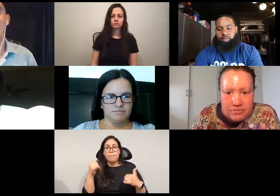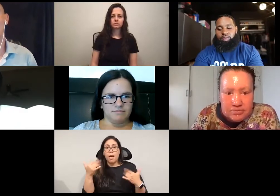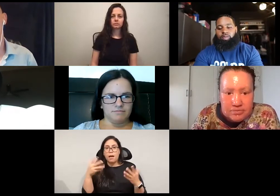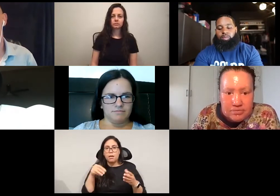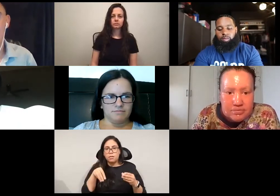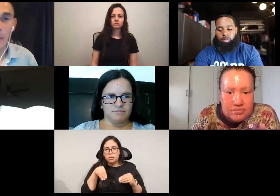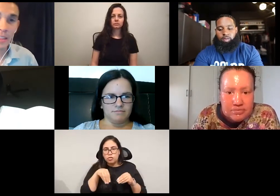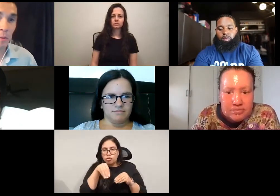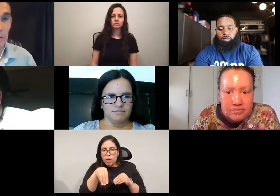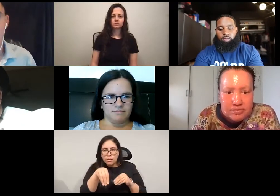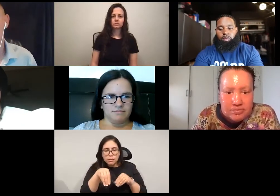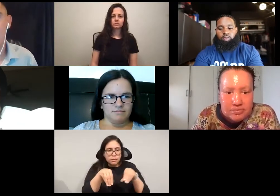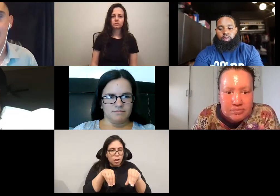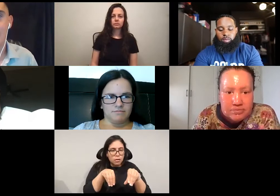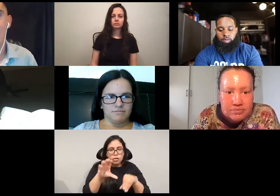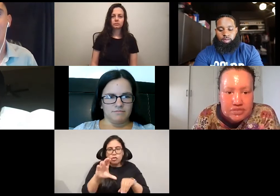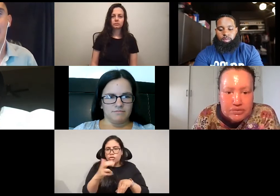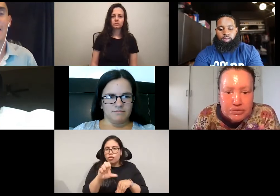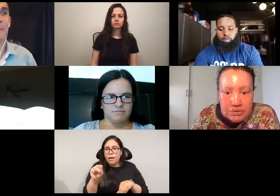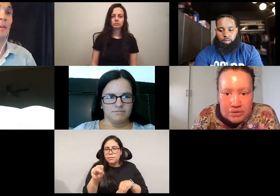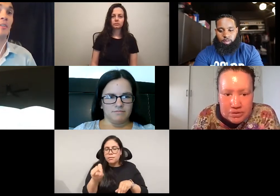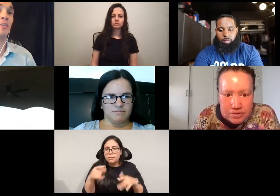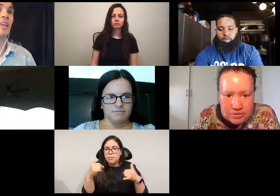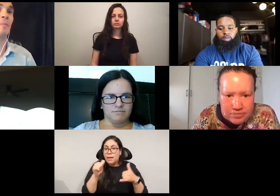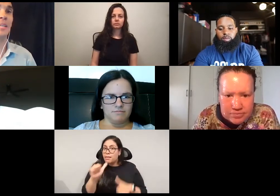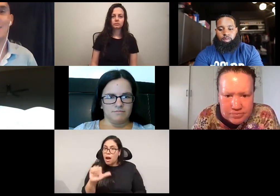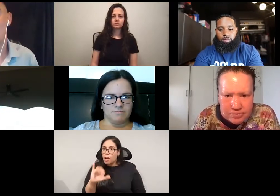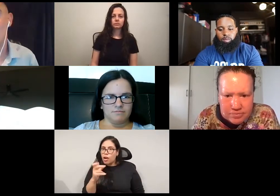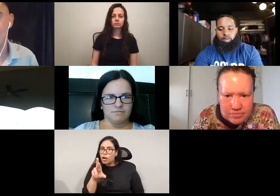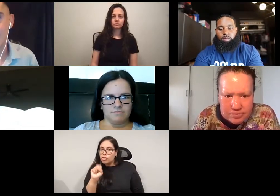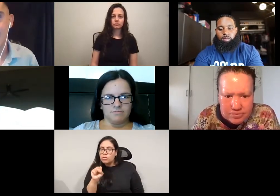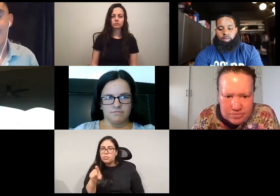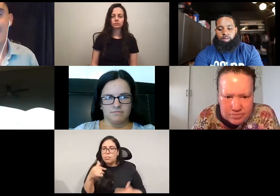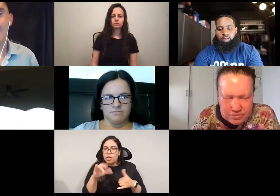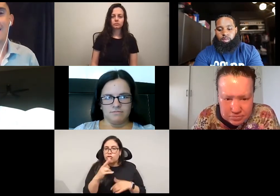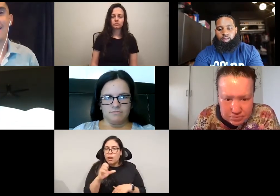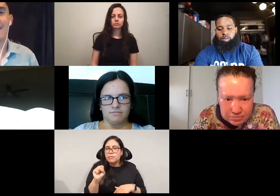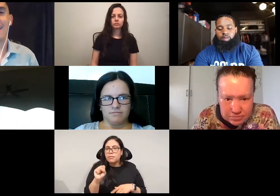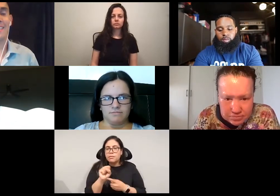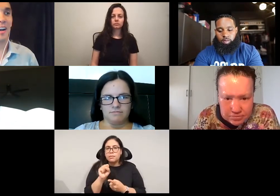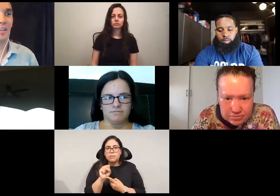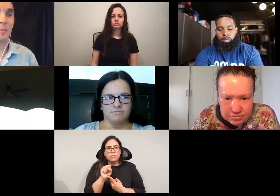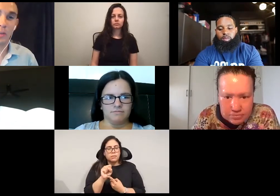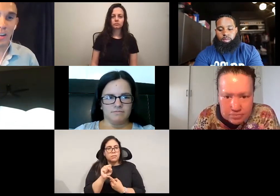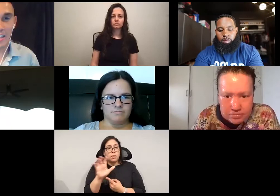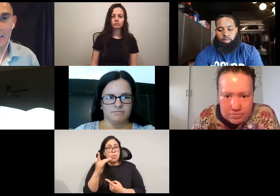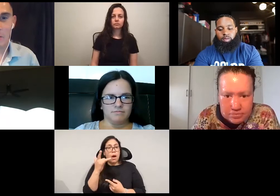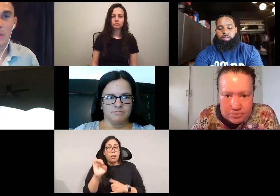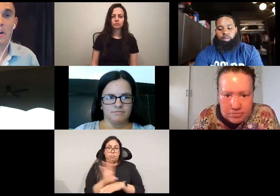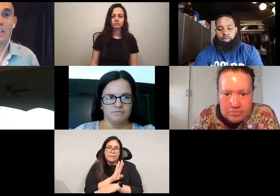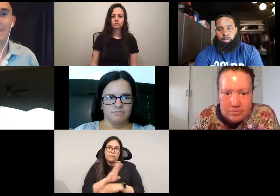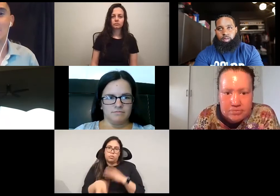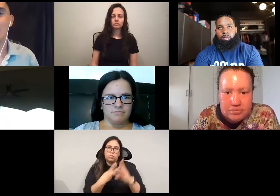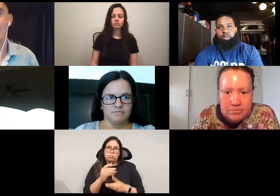you have to be able to anticipate the moves and you have to see them coming, especially in the business world. As an entrepreneur, I think